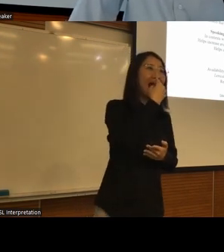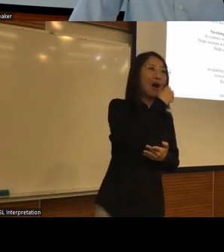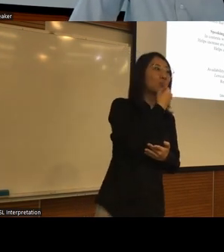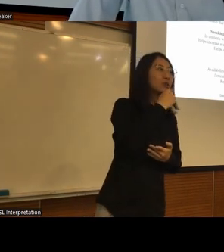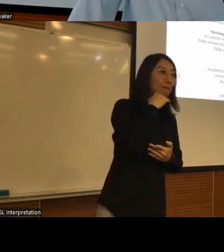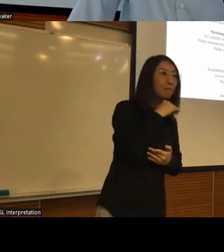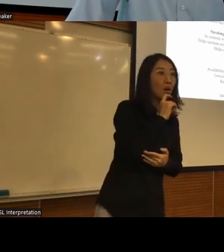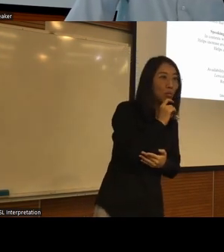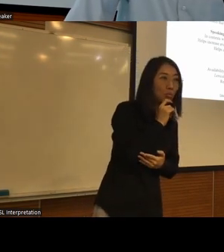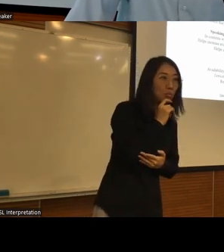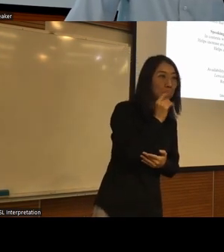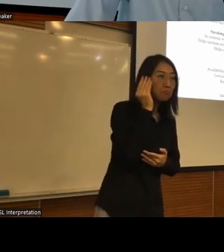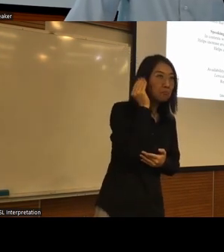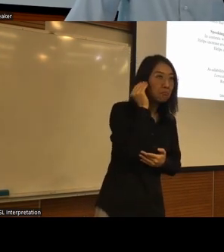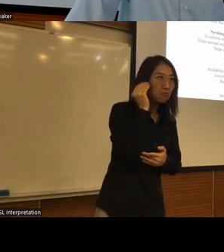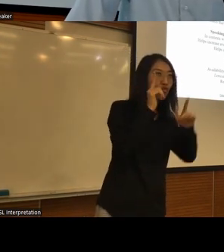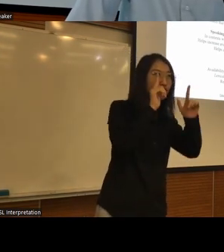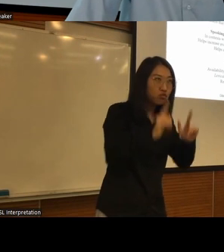analyze this.